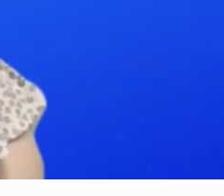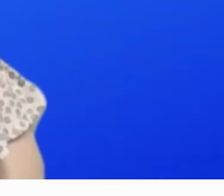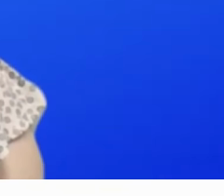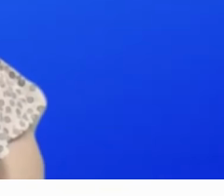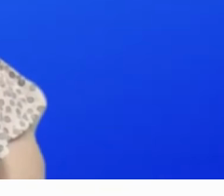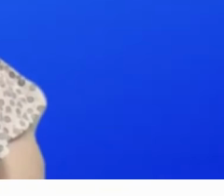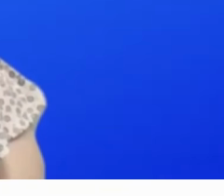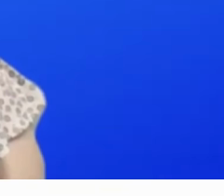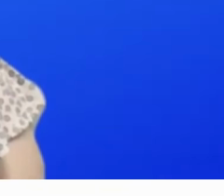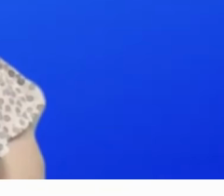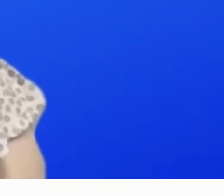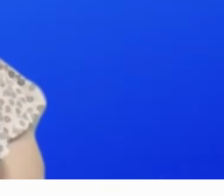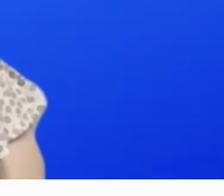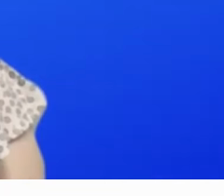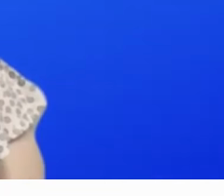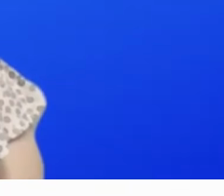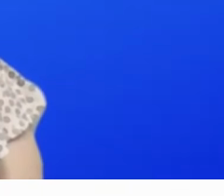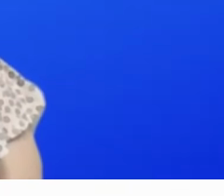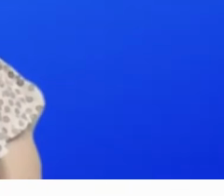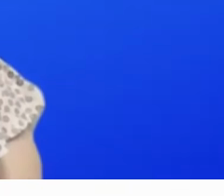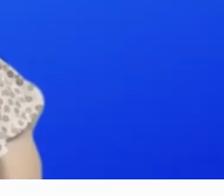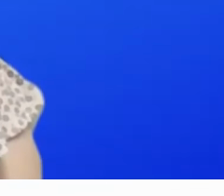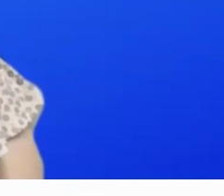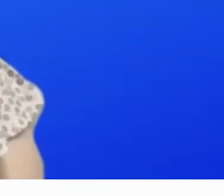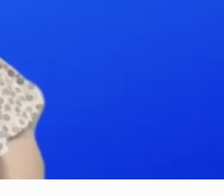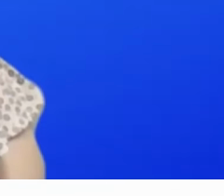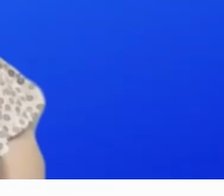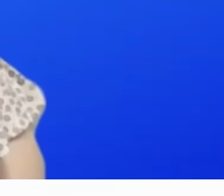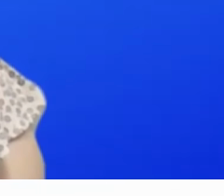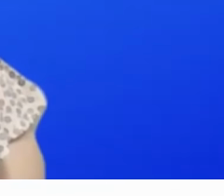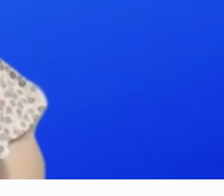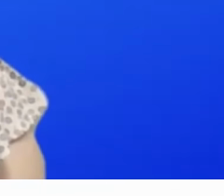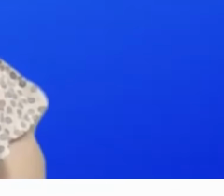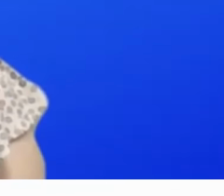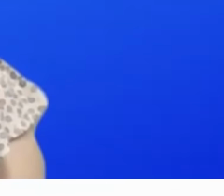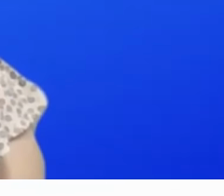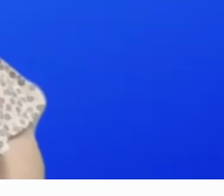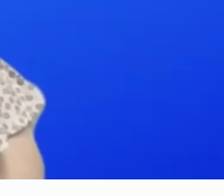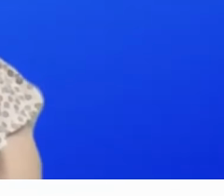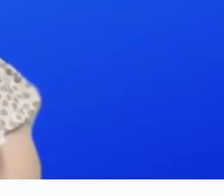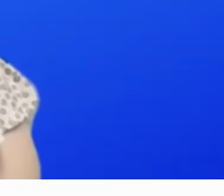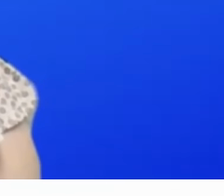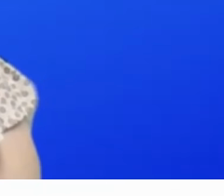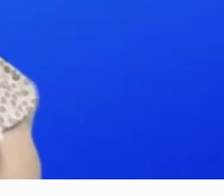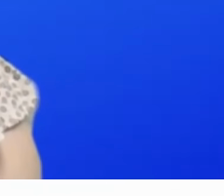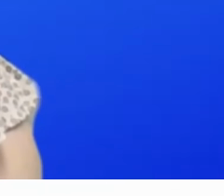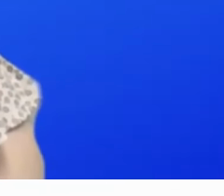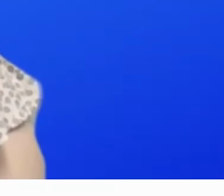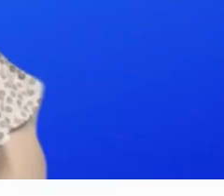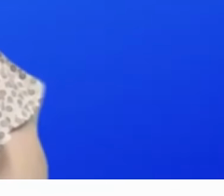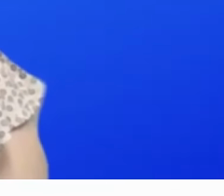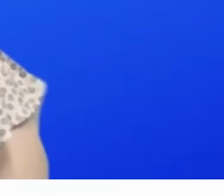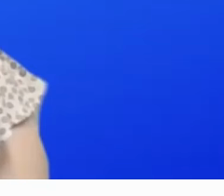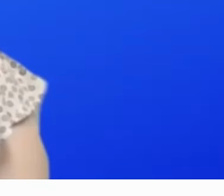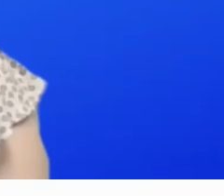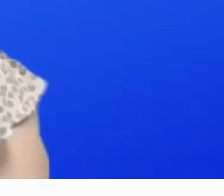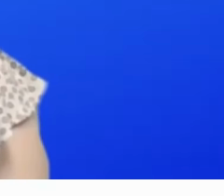does a really great job of trying to figure out how to figure solutions out, and then he also shares his information.